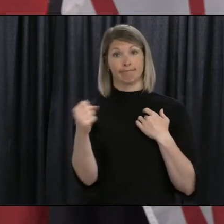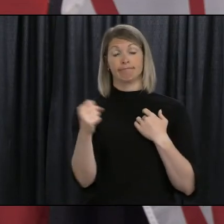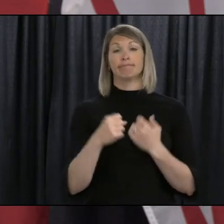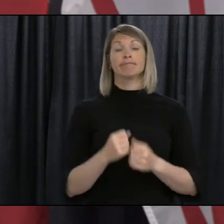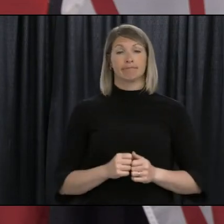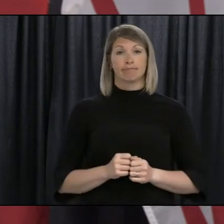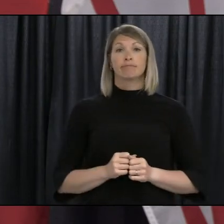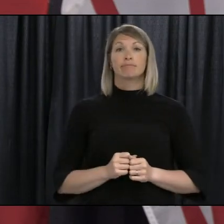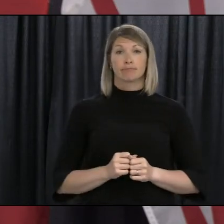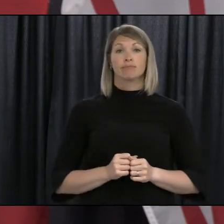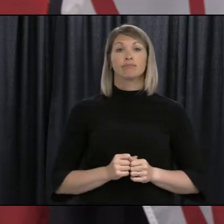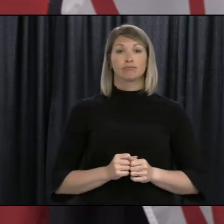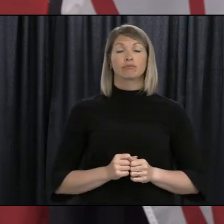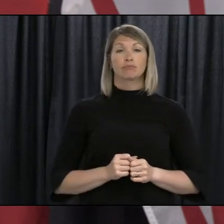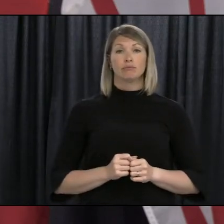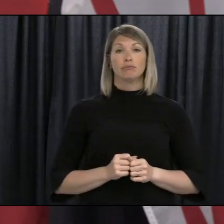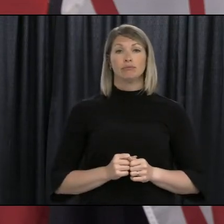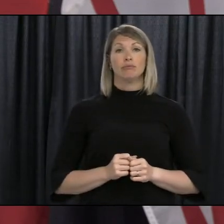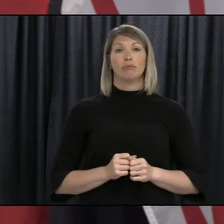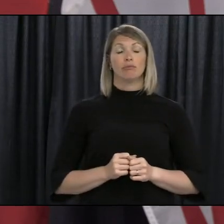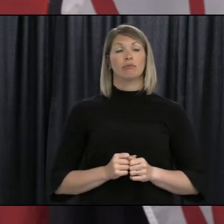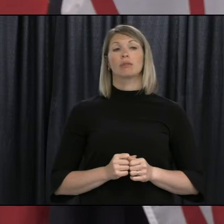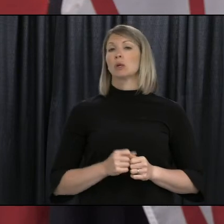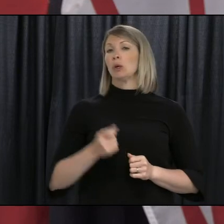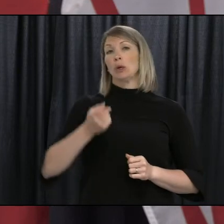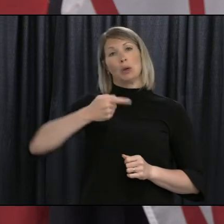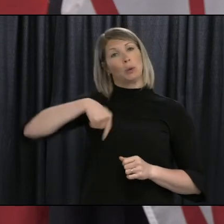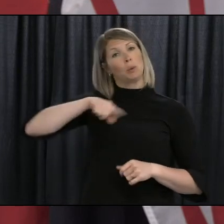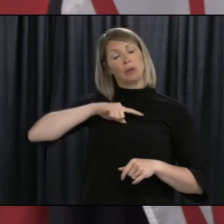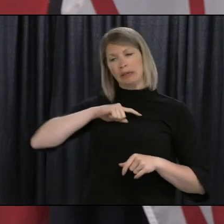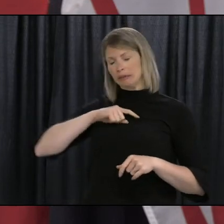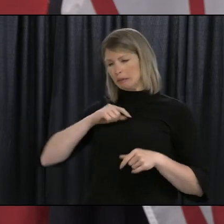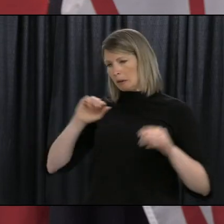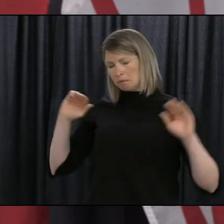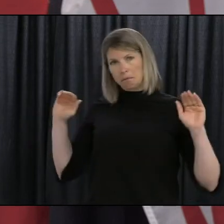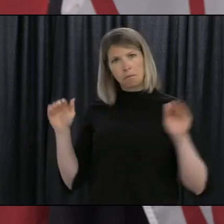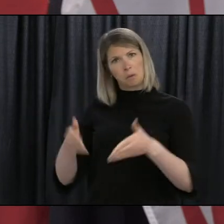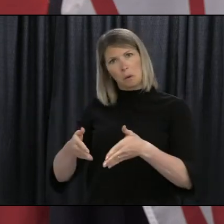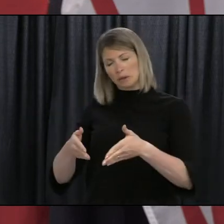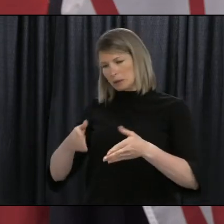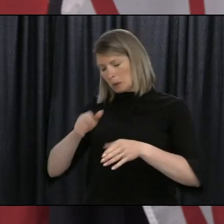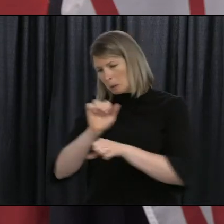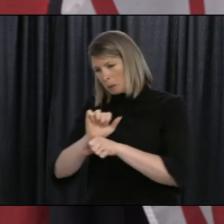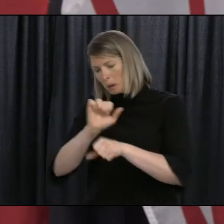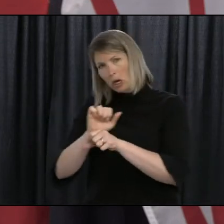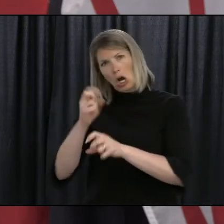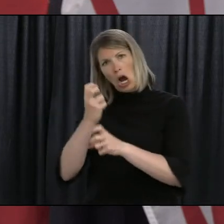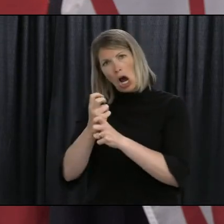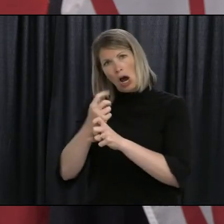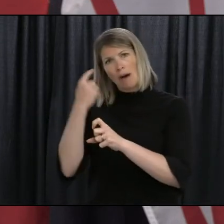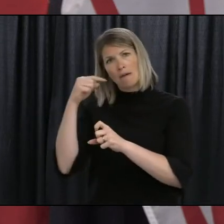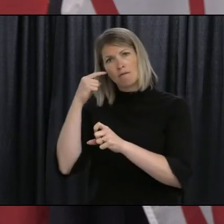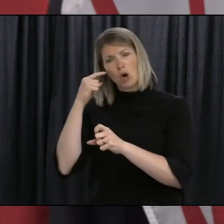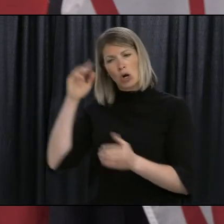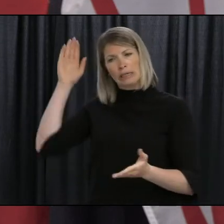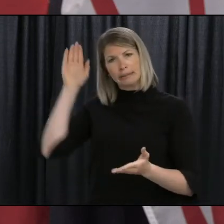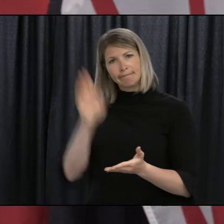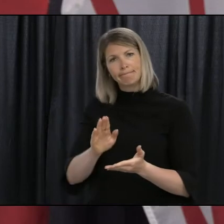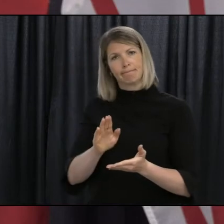We've worked very diligently on reducing the deficit in this province. Again,